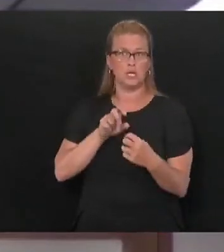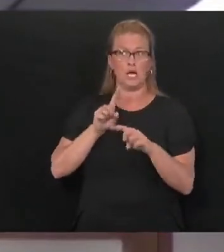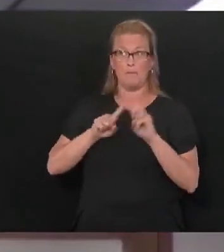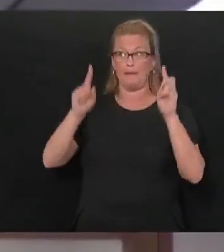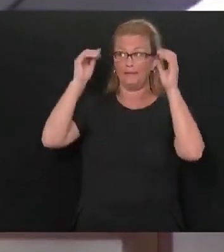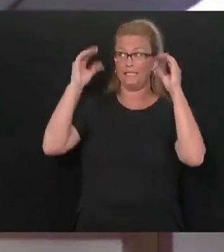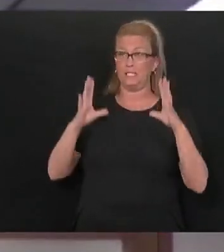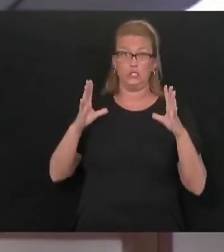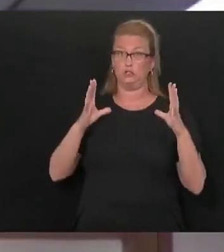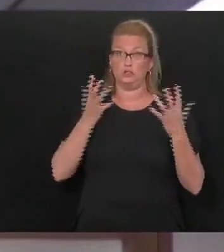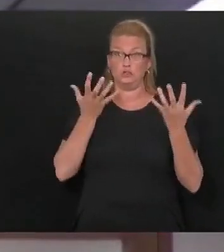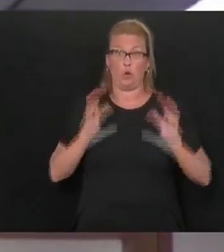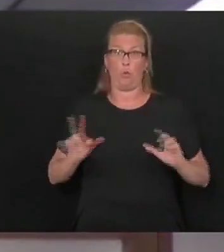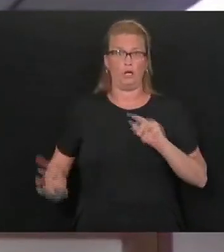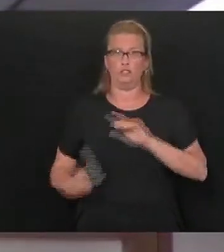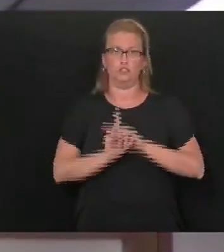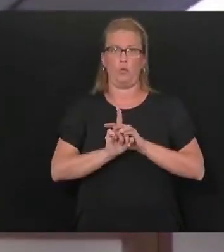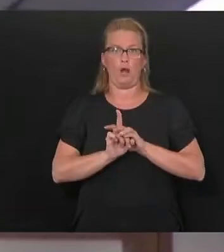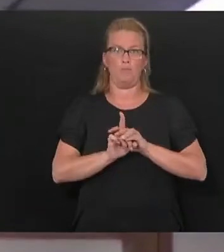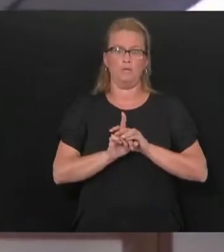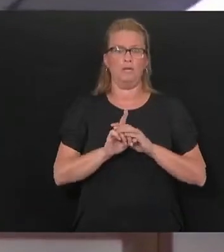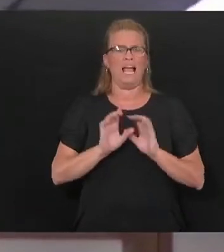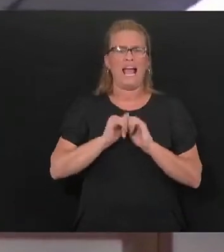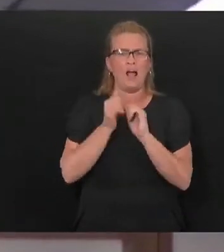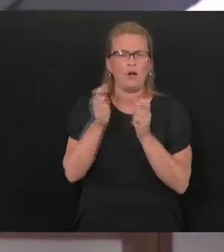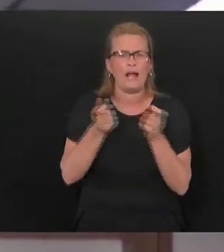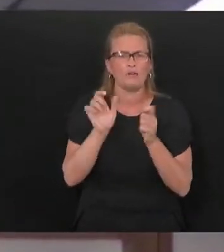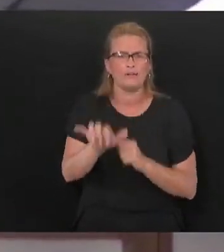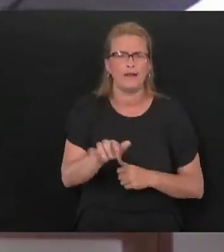they're not going to show up in person? How do we handle that?